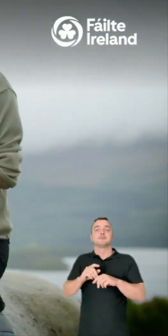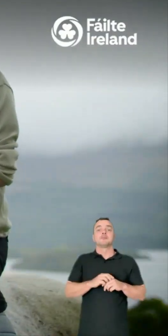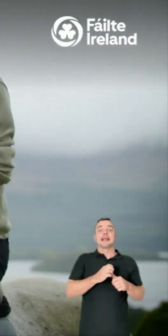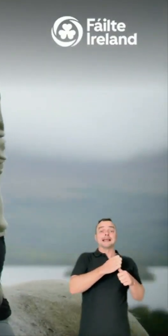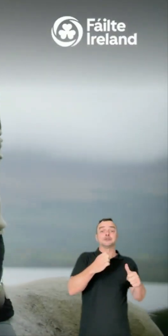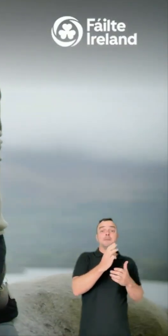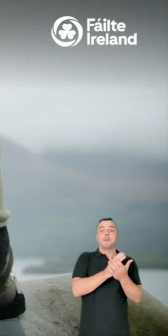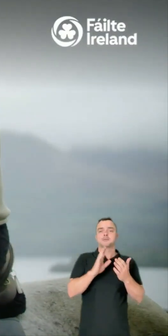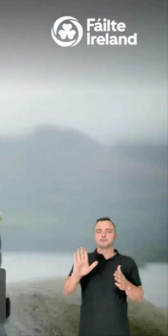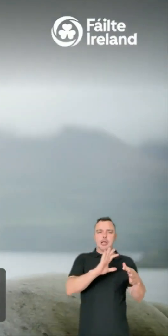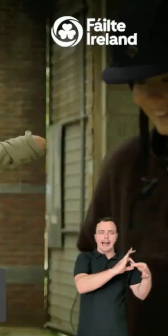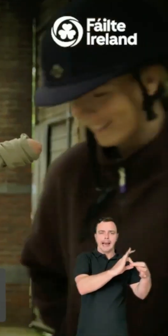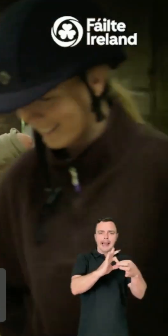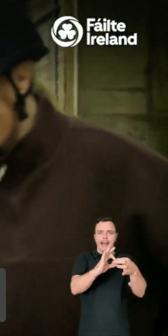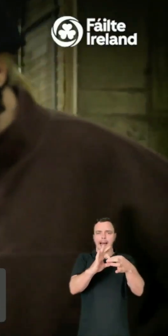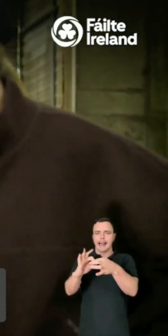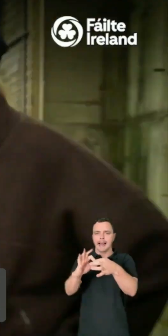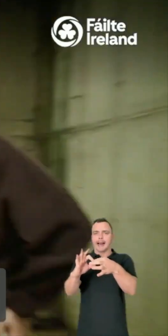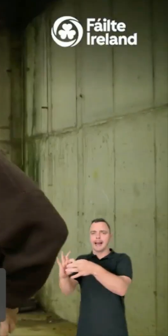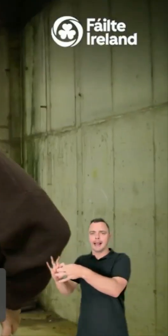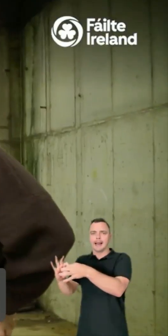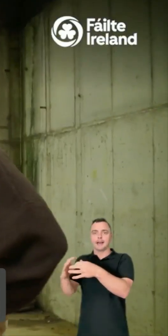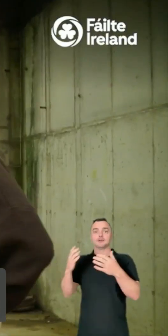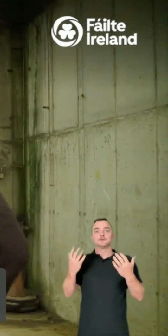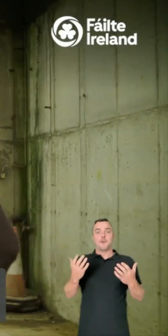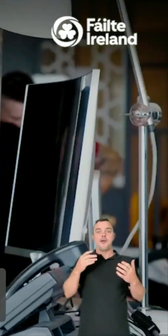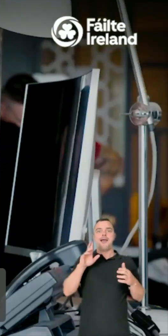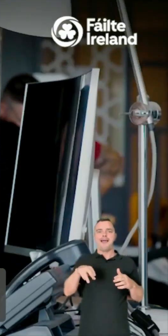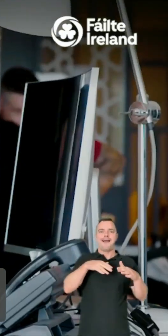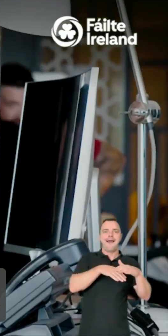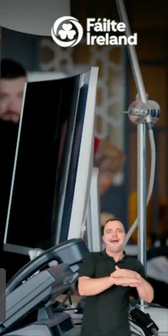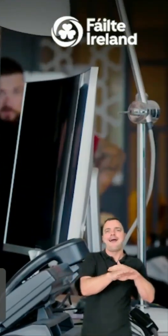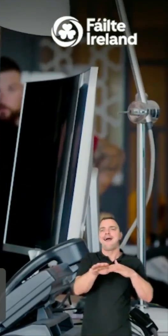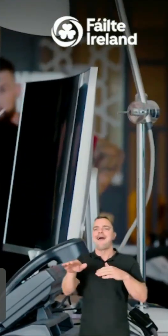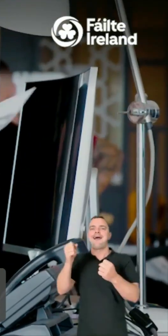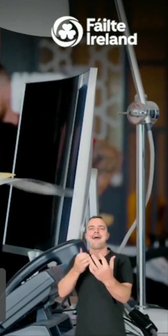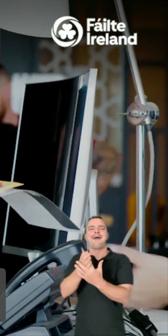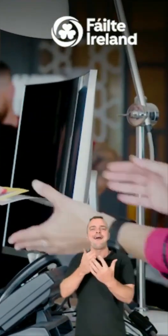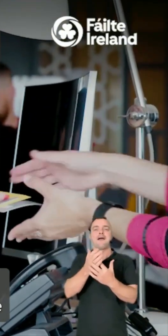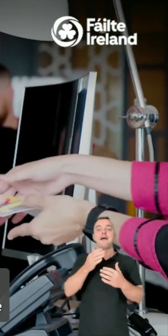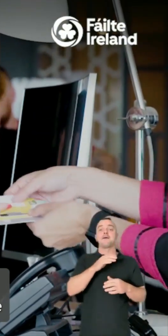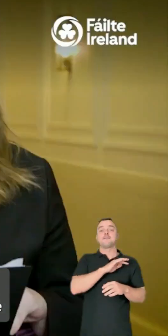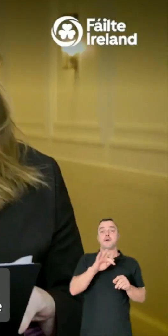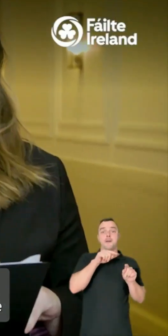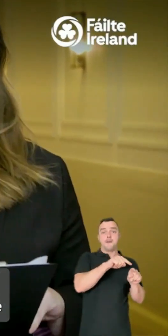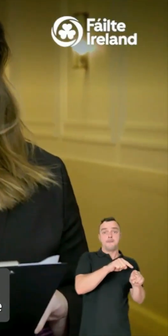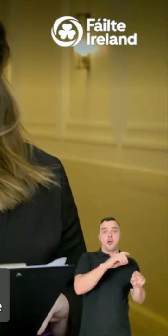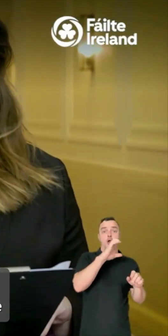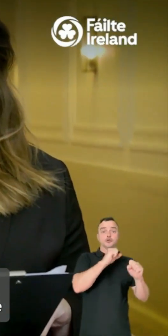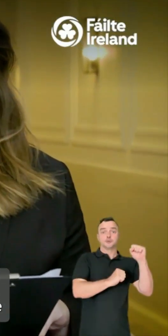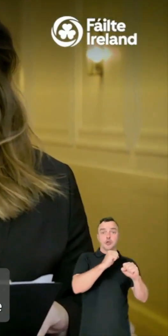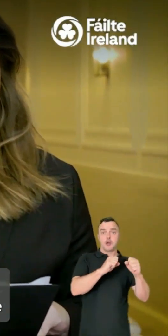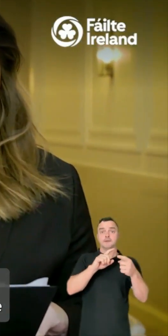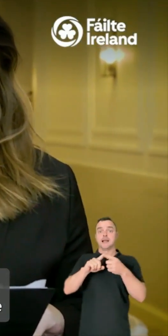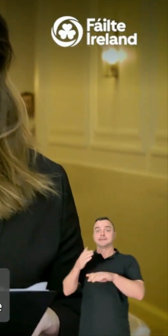journey must link together like a seamless chain of services. And across every part of the journey, customer service and